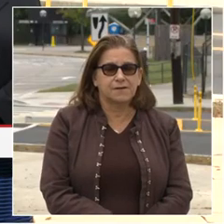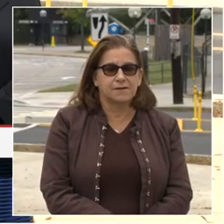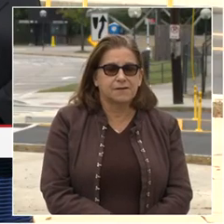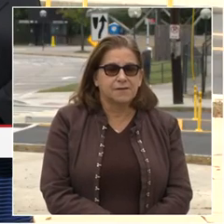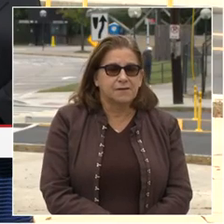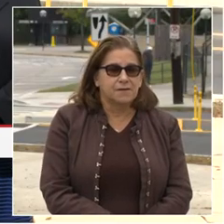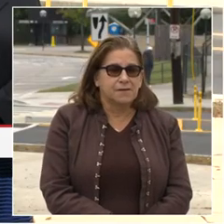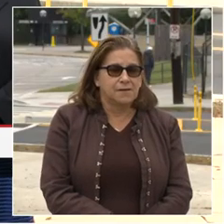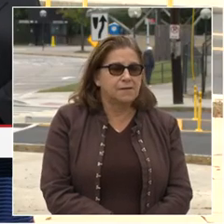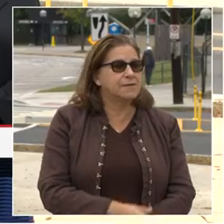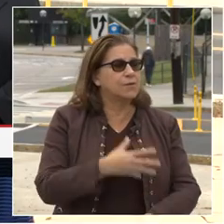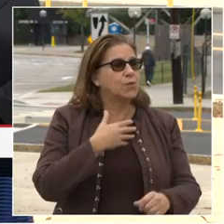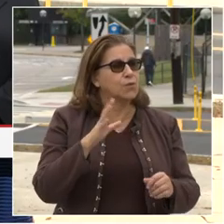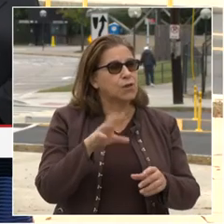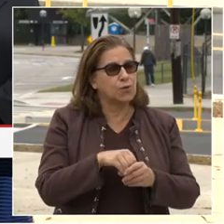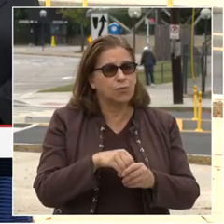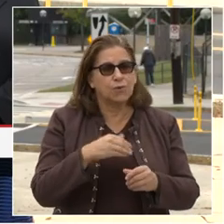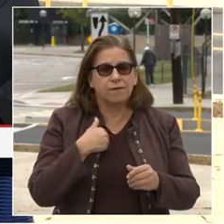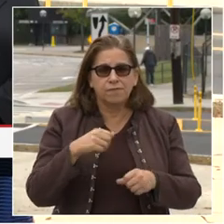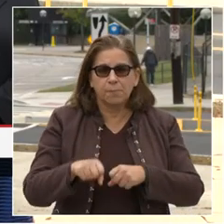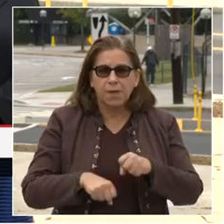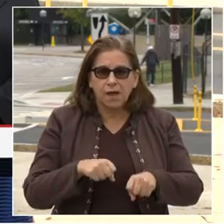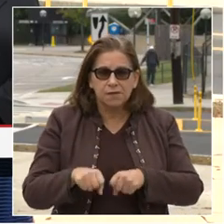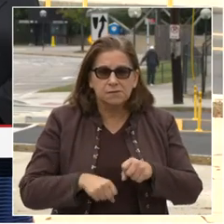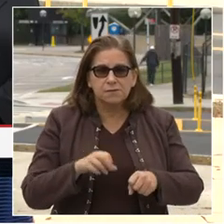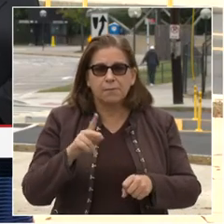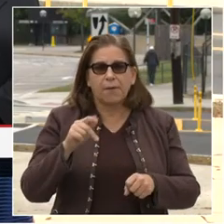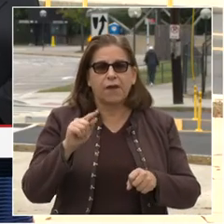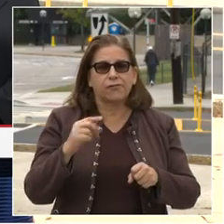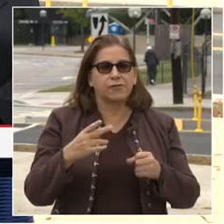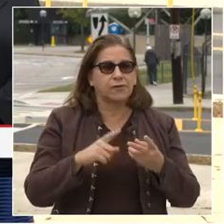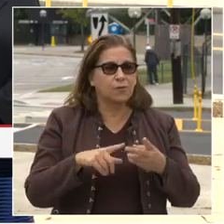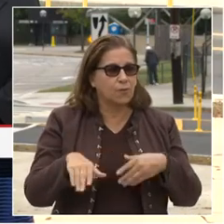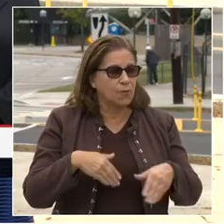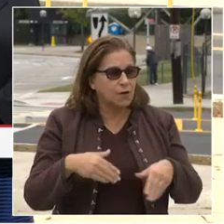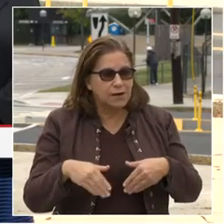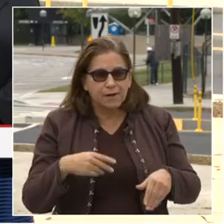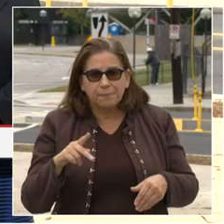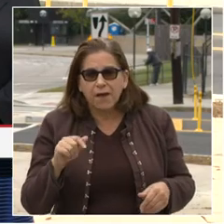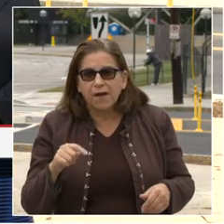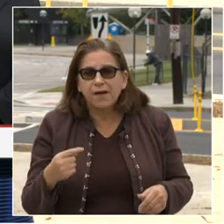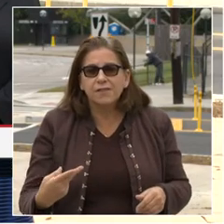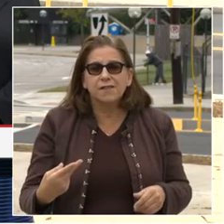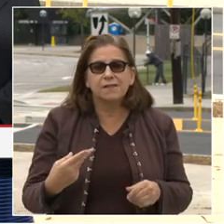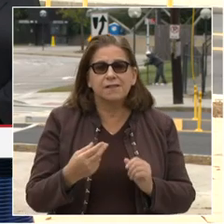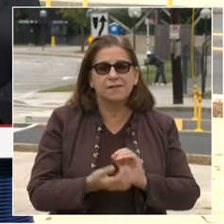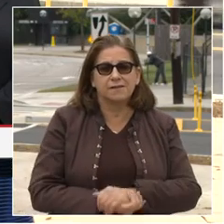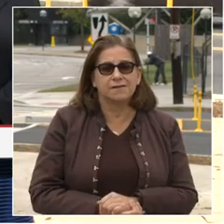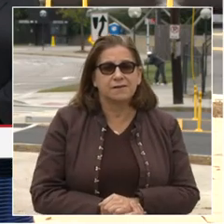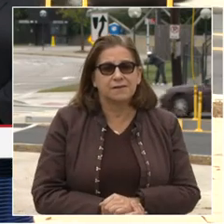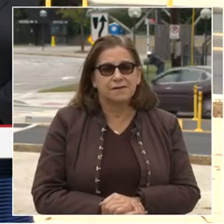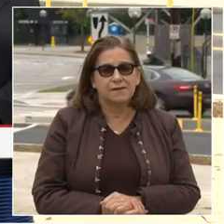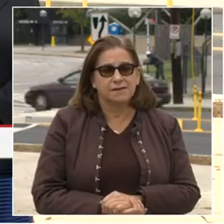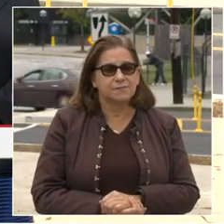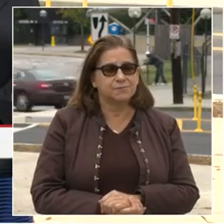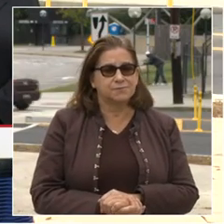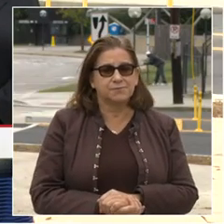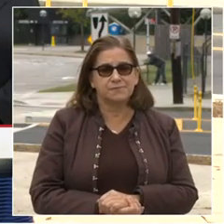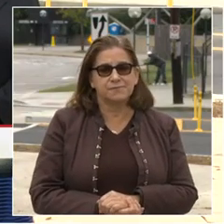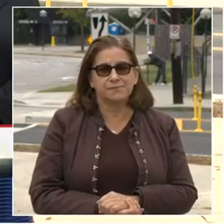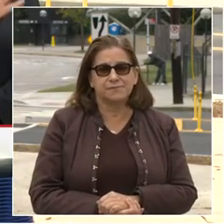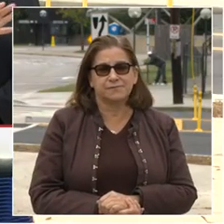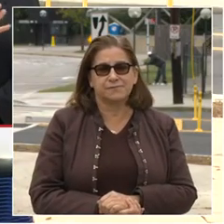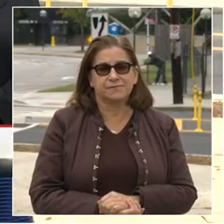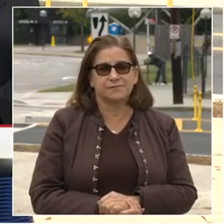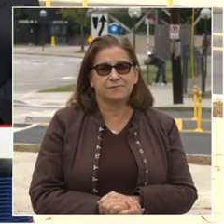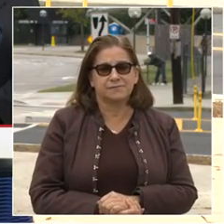gone in phases. And I would dare say, and I'll ask the director to jump in, a lot of the easy ones have been done.